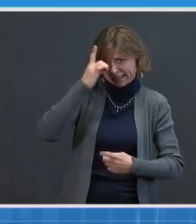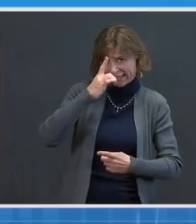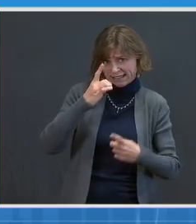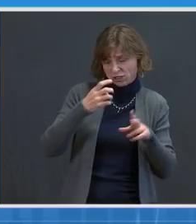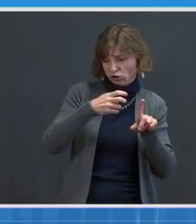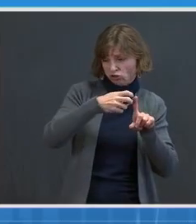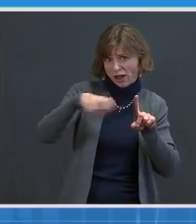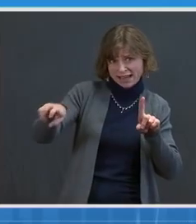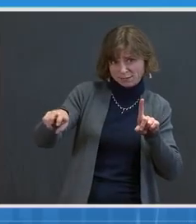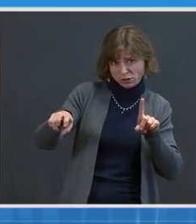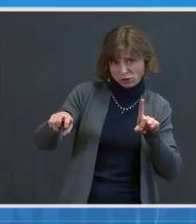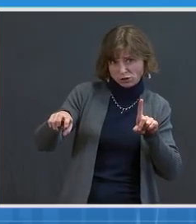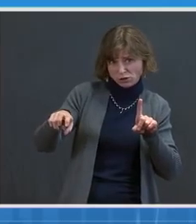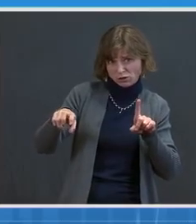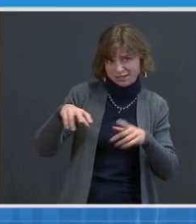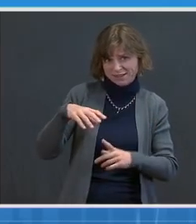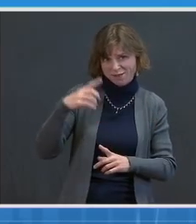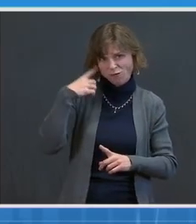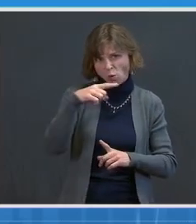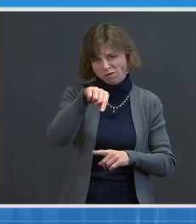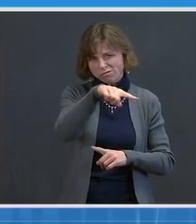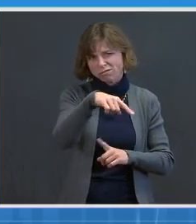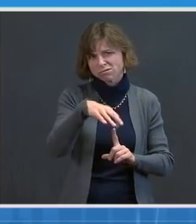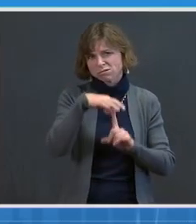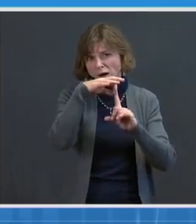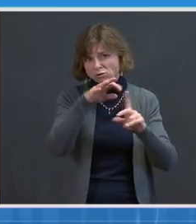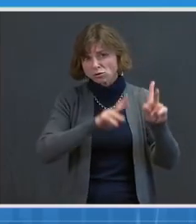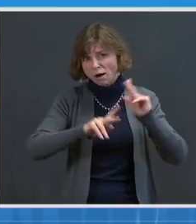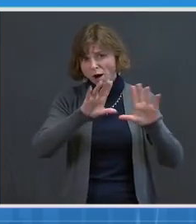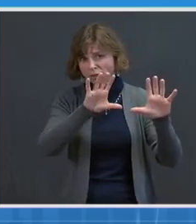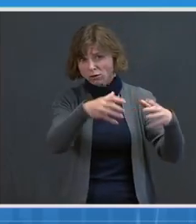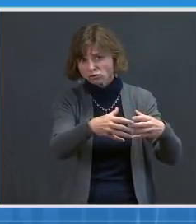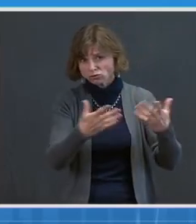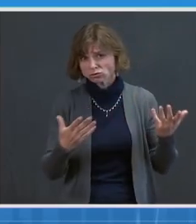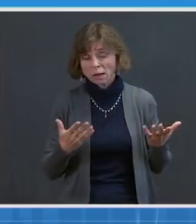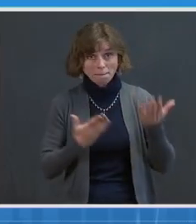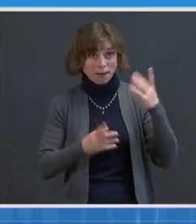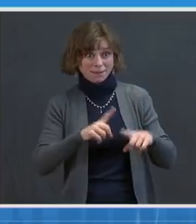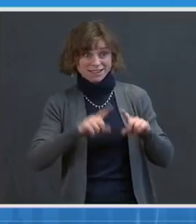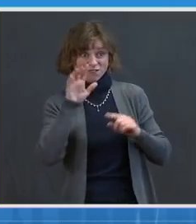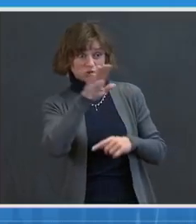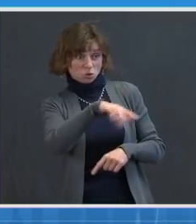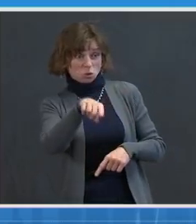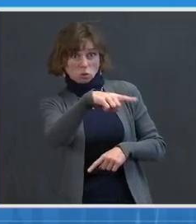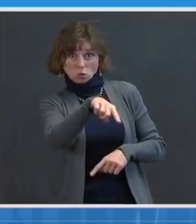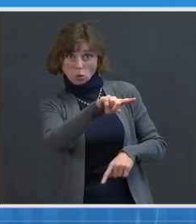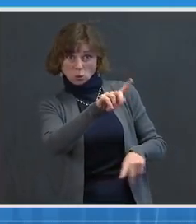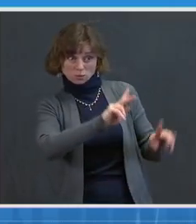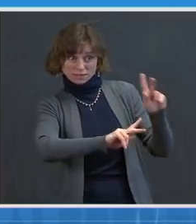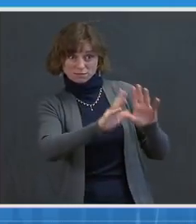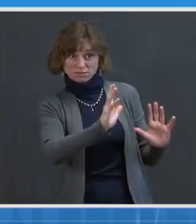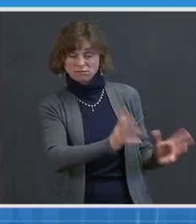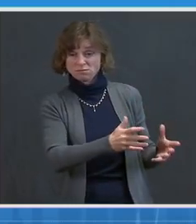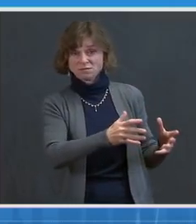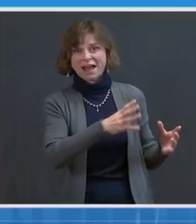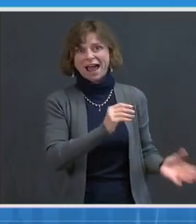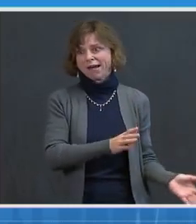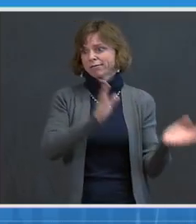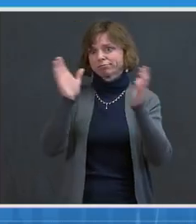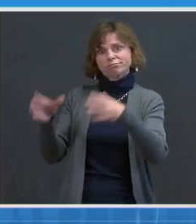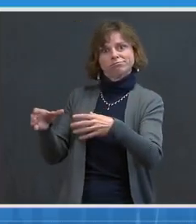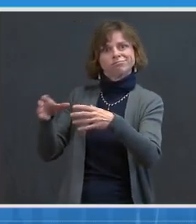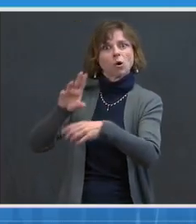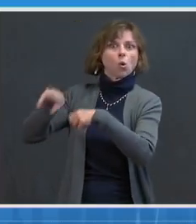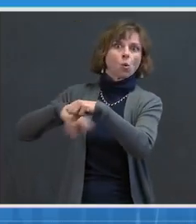transmission in certain special populations? There may be a difference between them and individuals in what we refer to as the normal